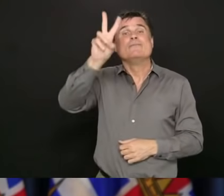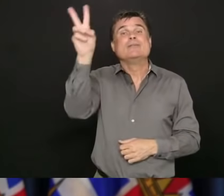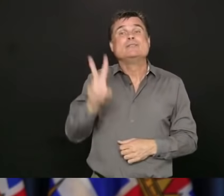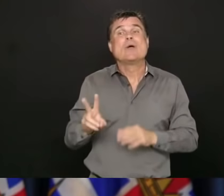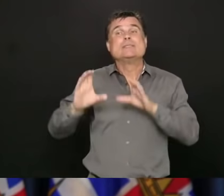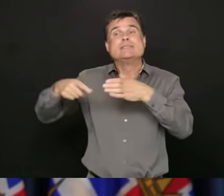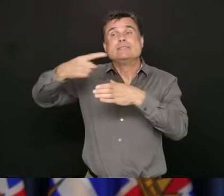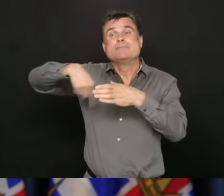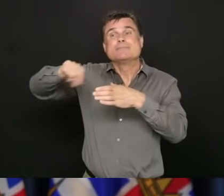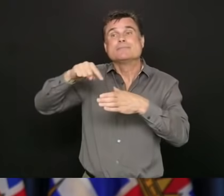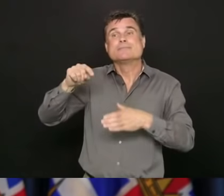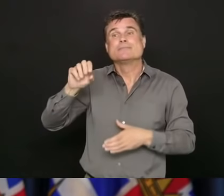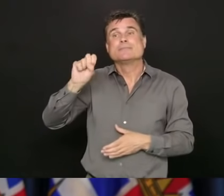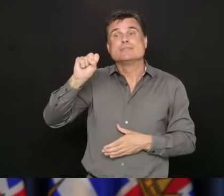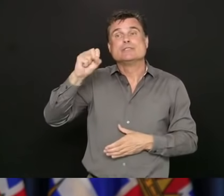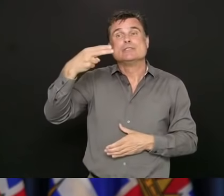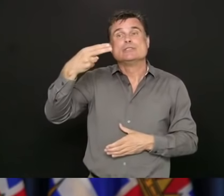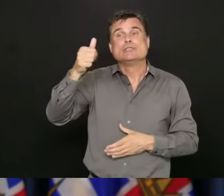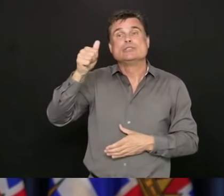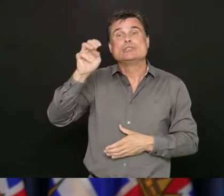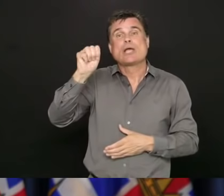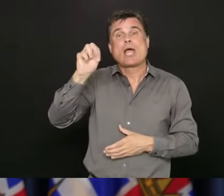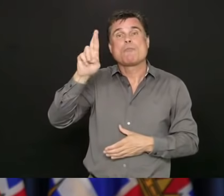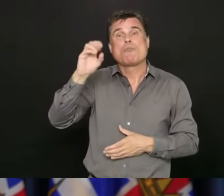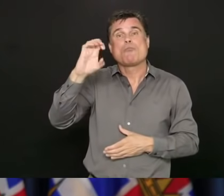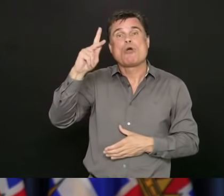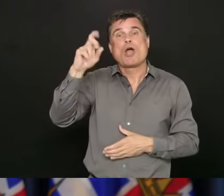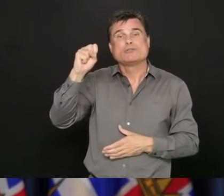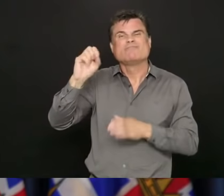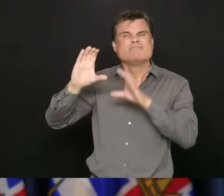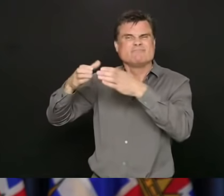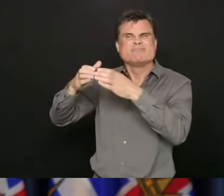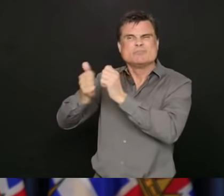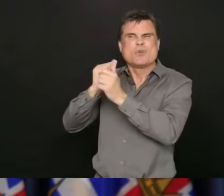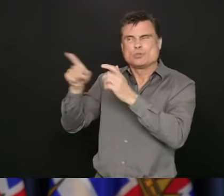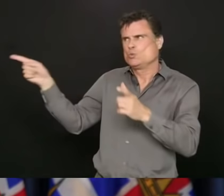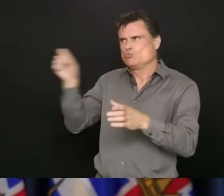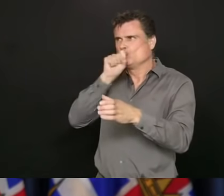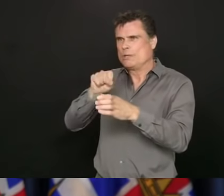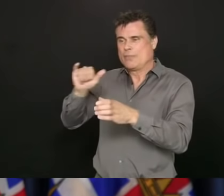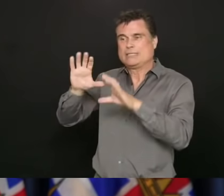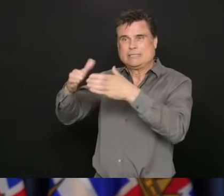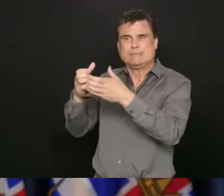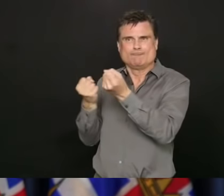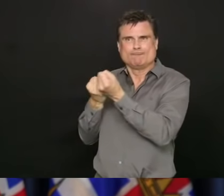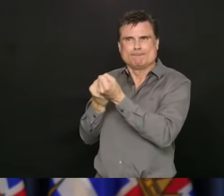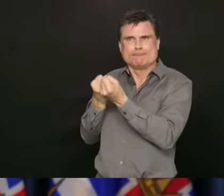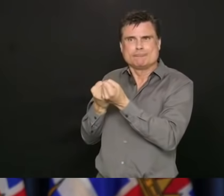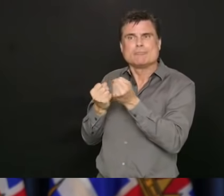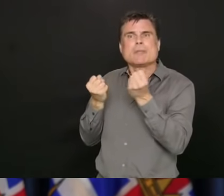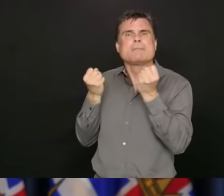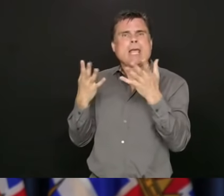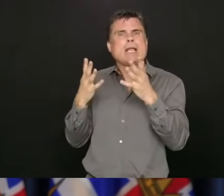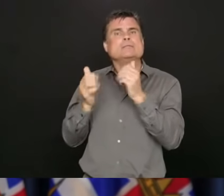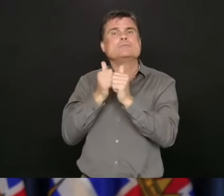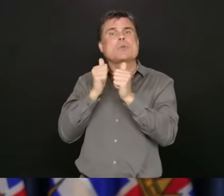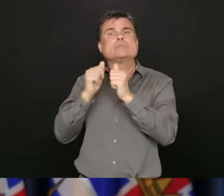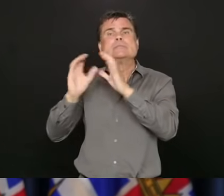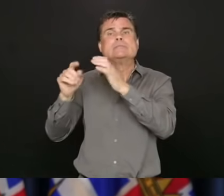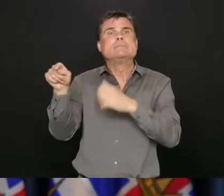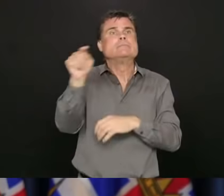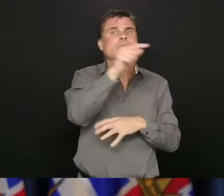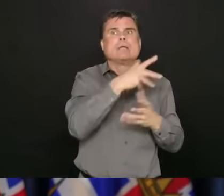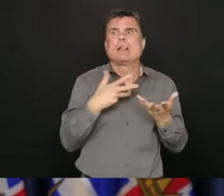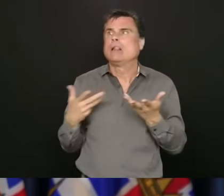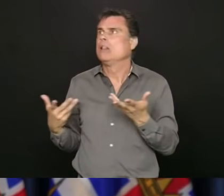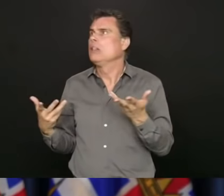both amateur and professional, seem to be lining up with their hands out to government, looking for subsidies to maintain survival. Can you see your